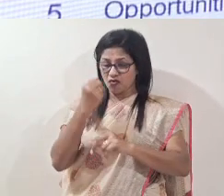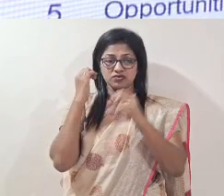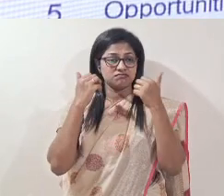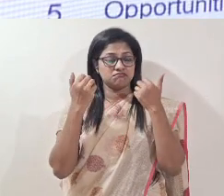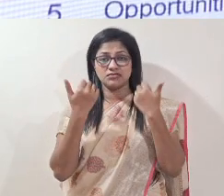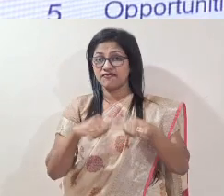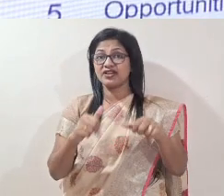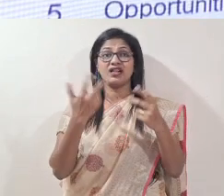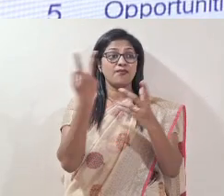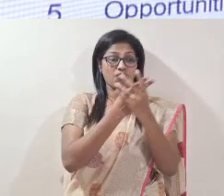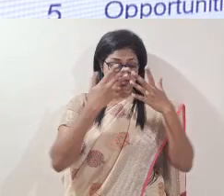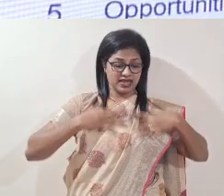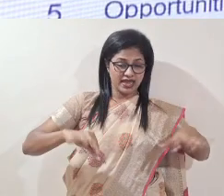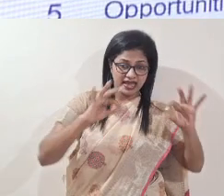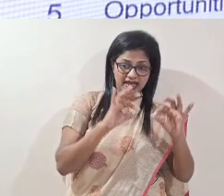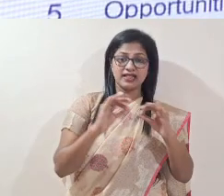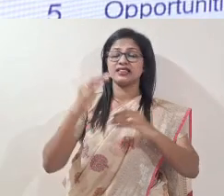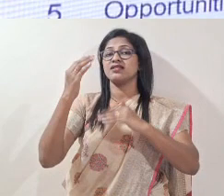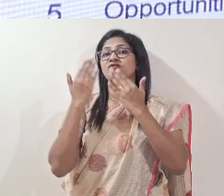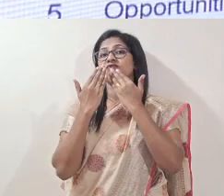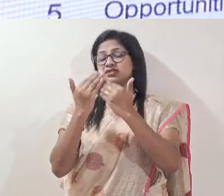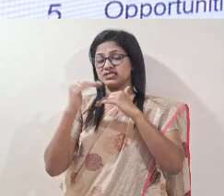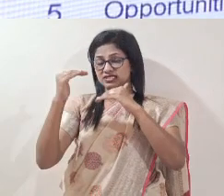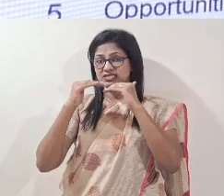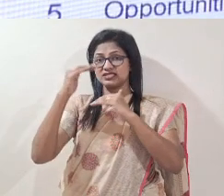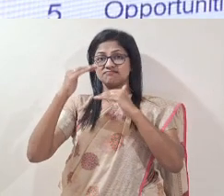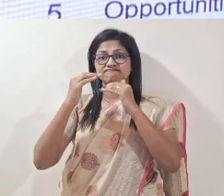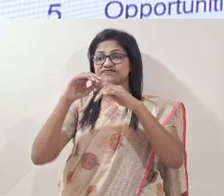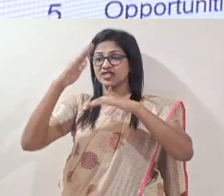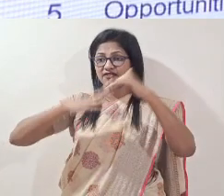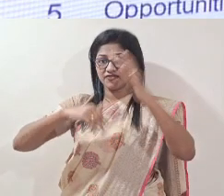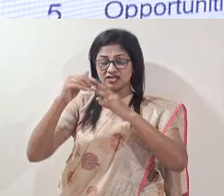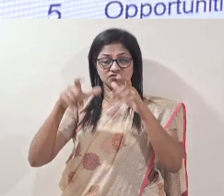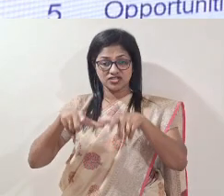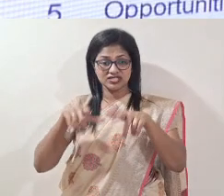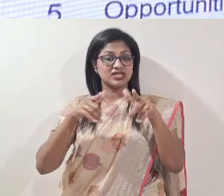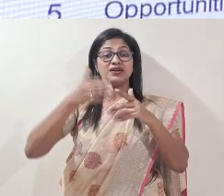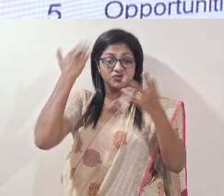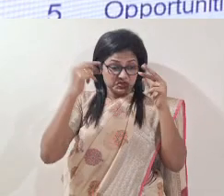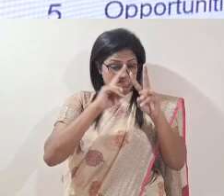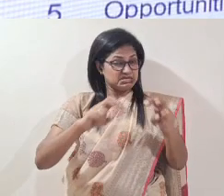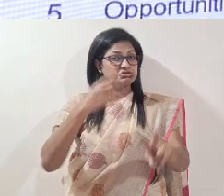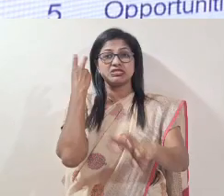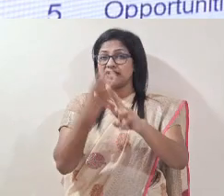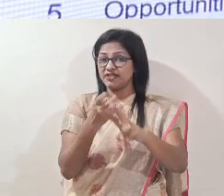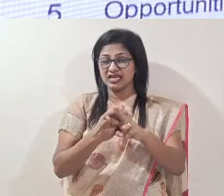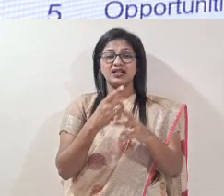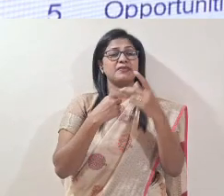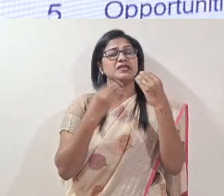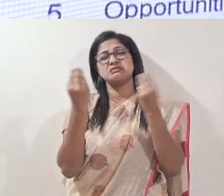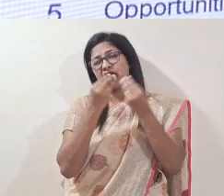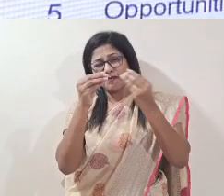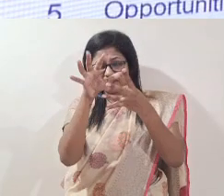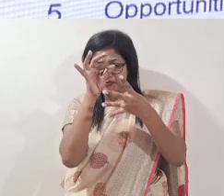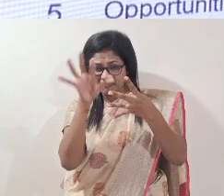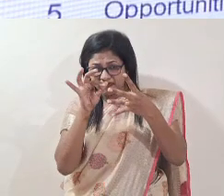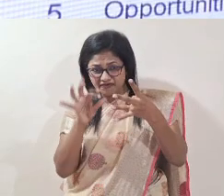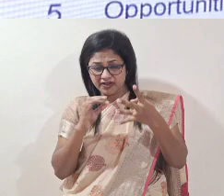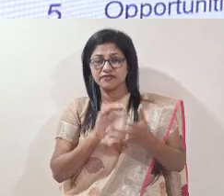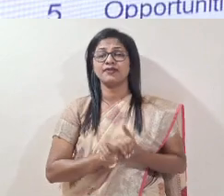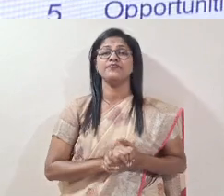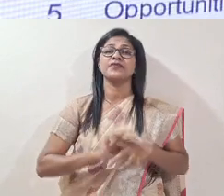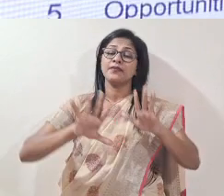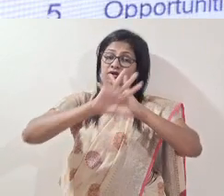and infrastructure. I could barely find, so it was difficult. We had some limitations over there, but overall I